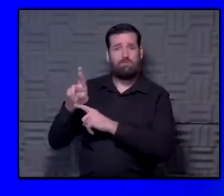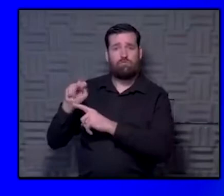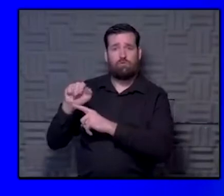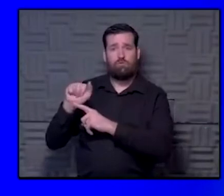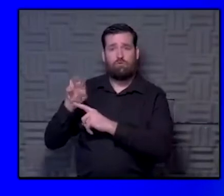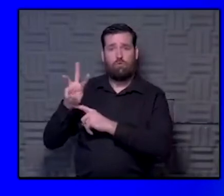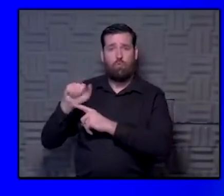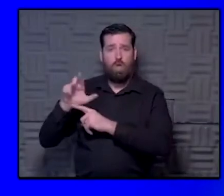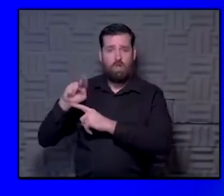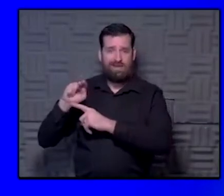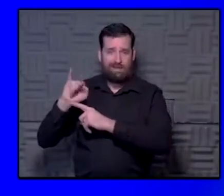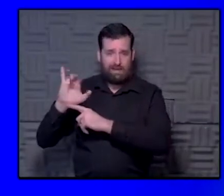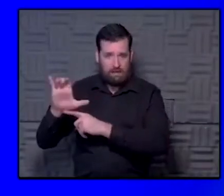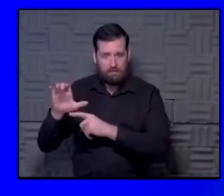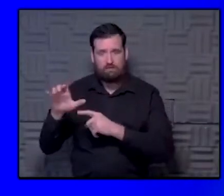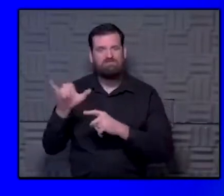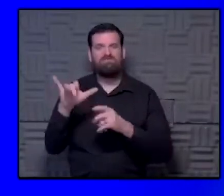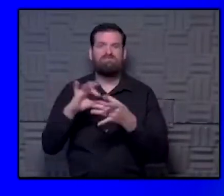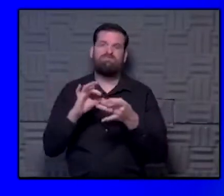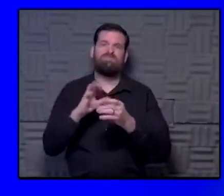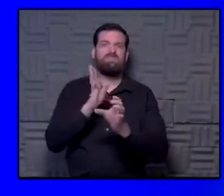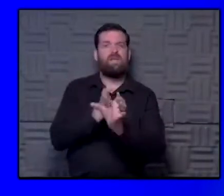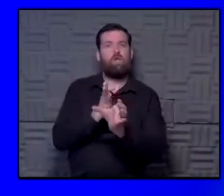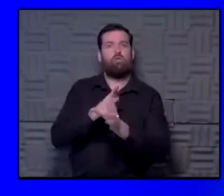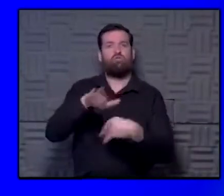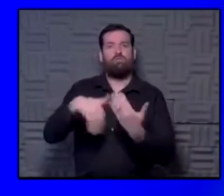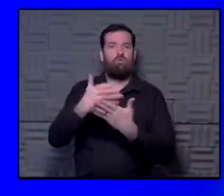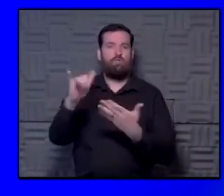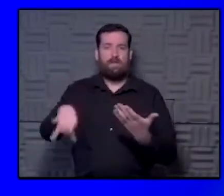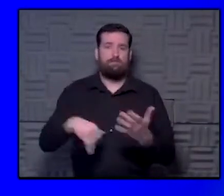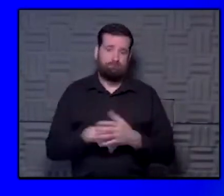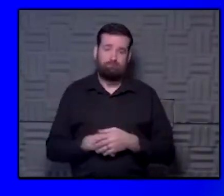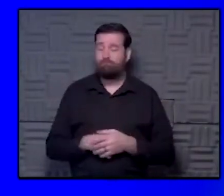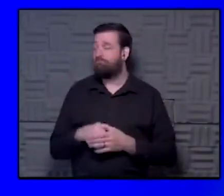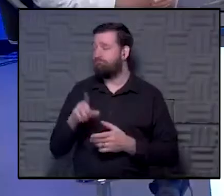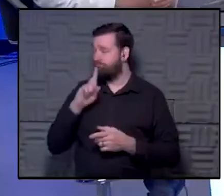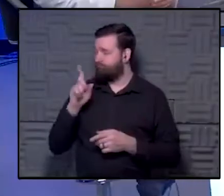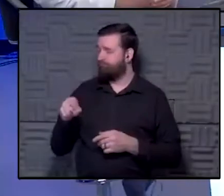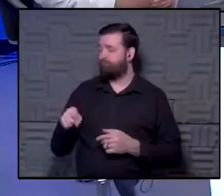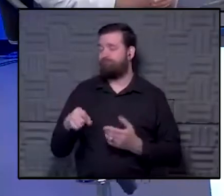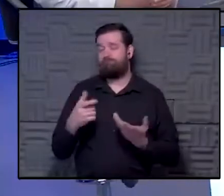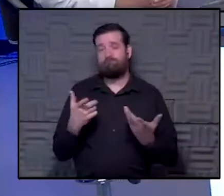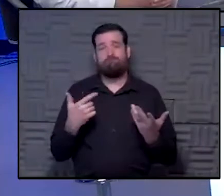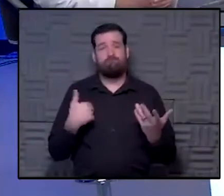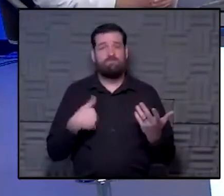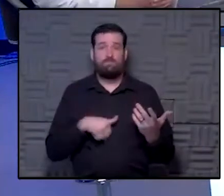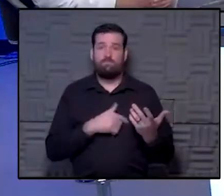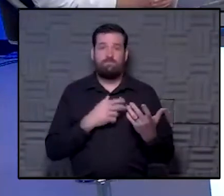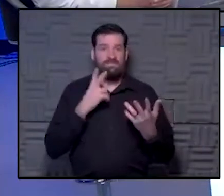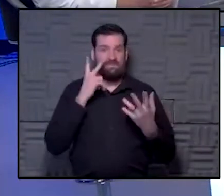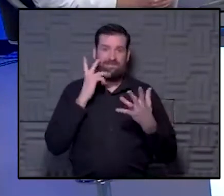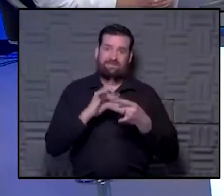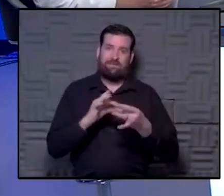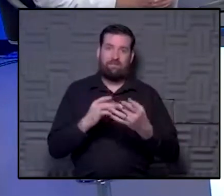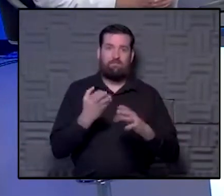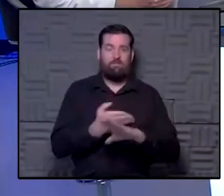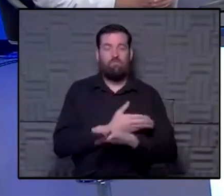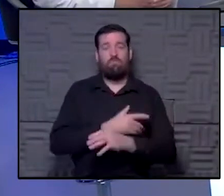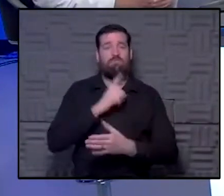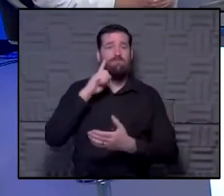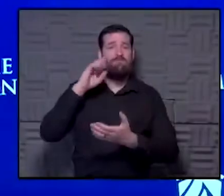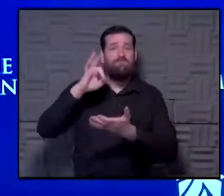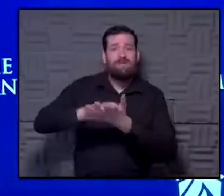the psychiatric psychology of all that. And just to say, we've said on this program before, faith, hope,